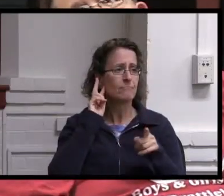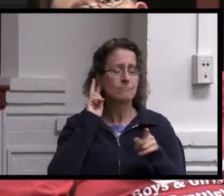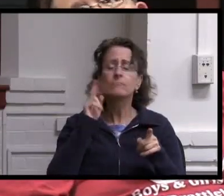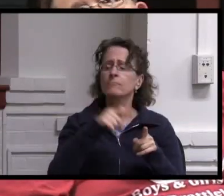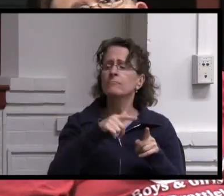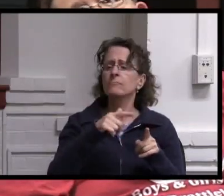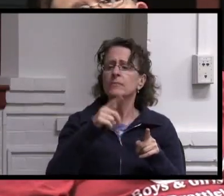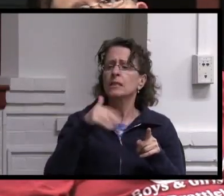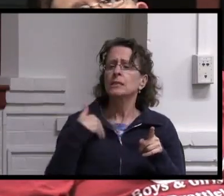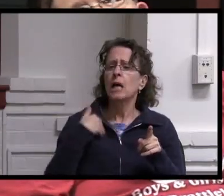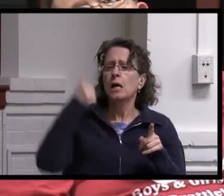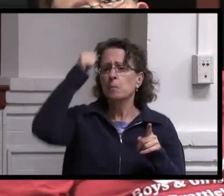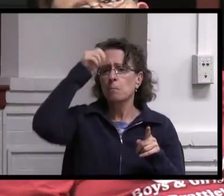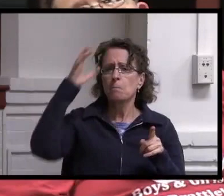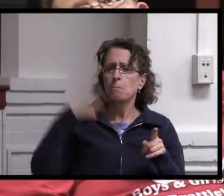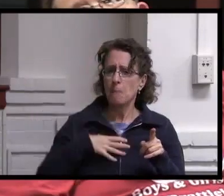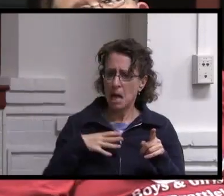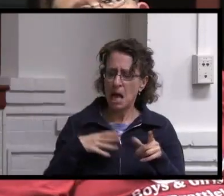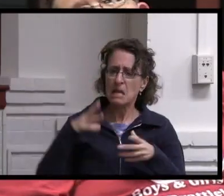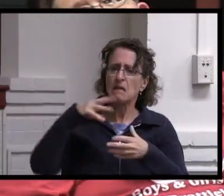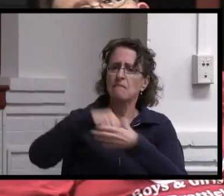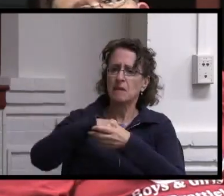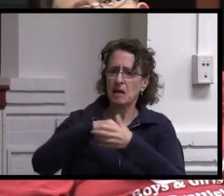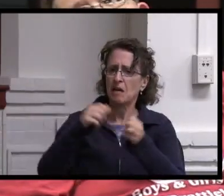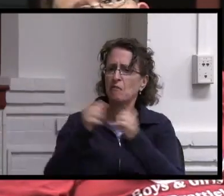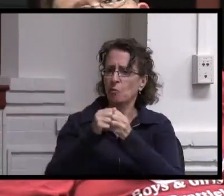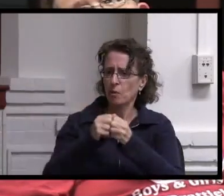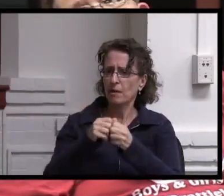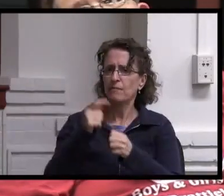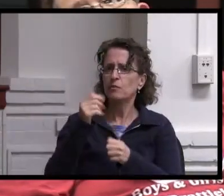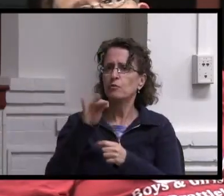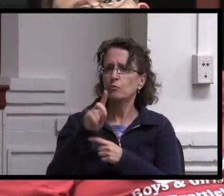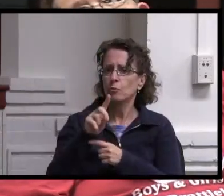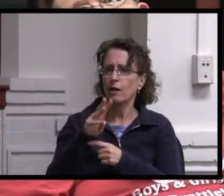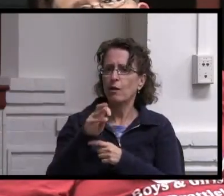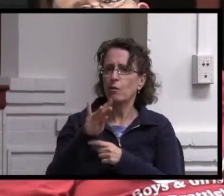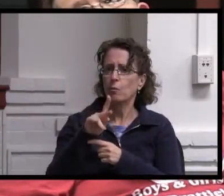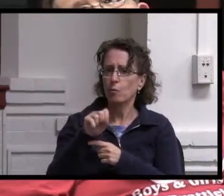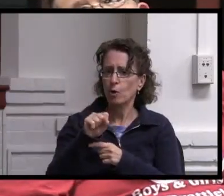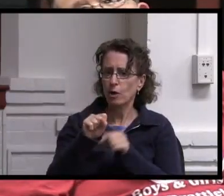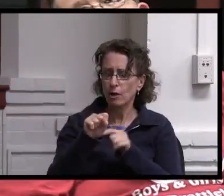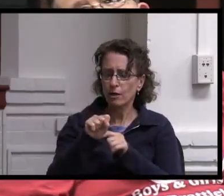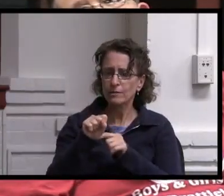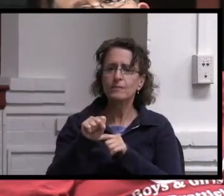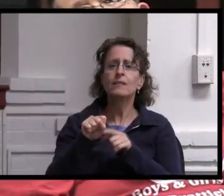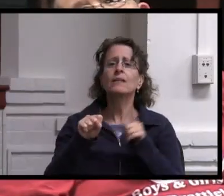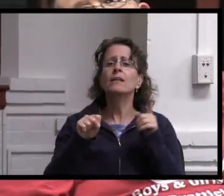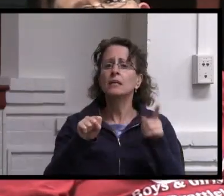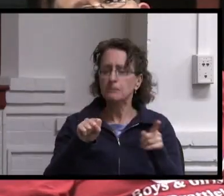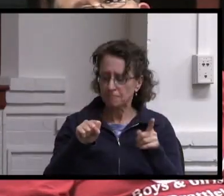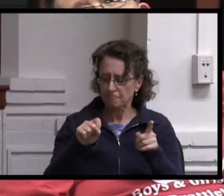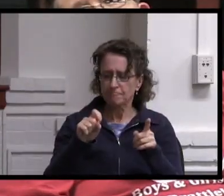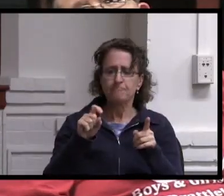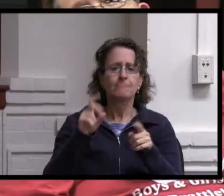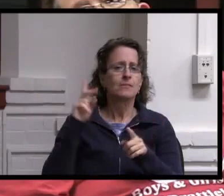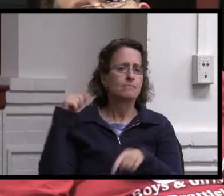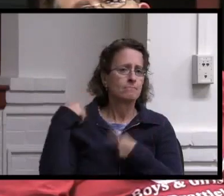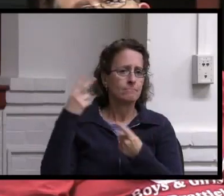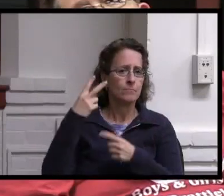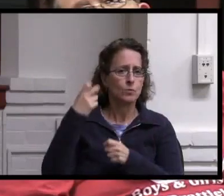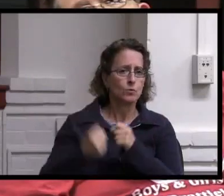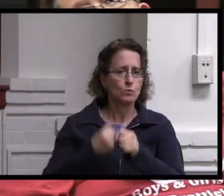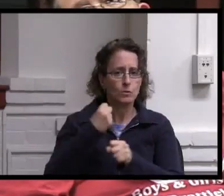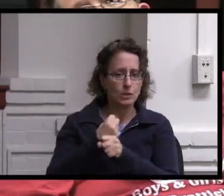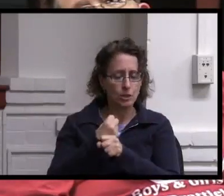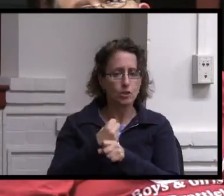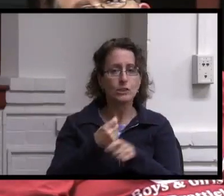these agencies and who I had helped out a couple times a few years ago, who said now he's settled down, he's got a place